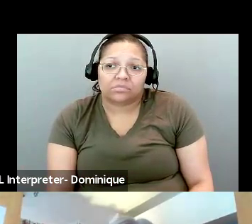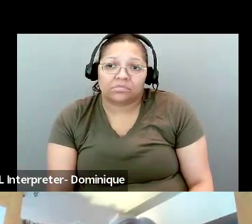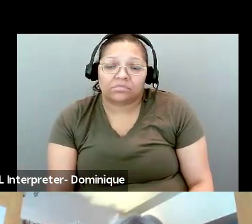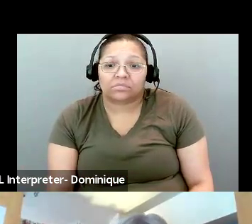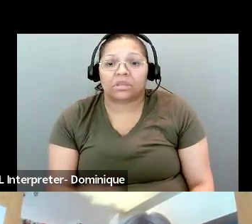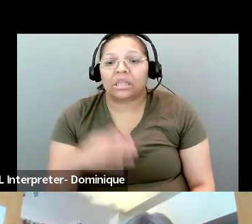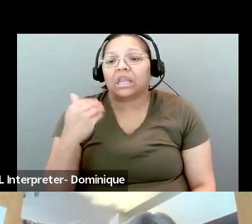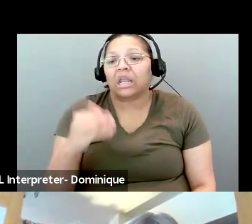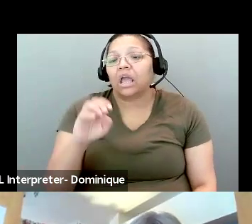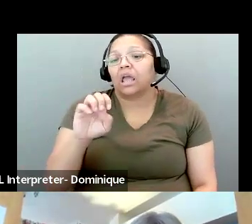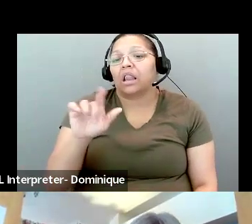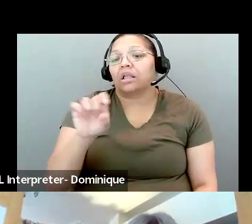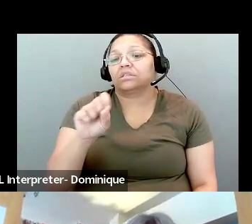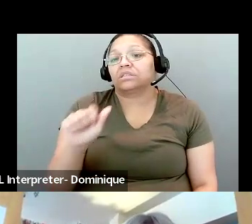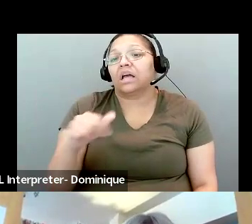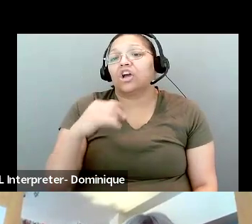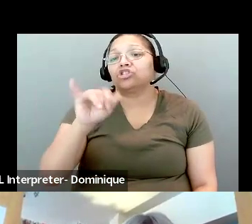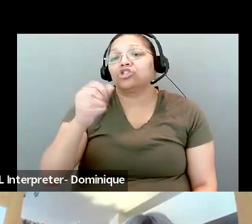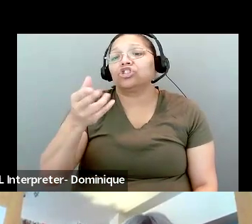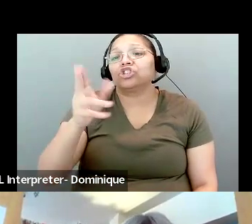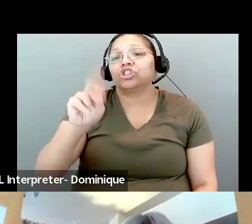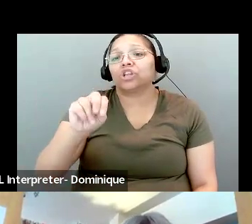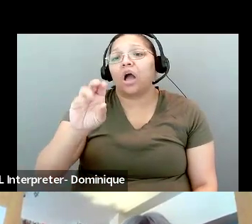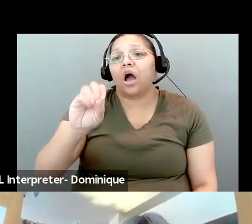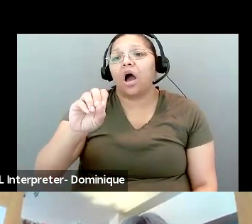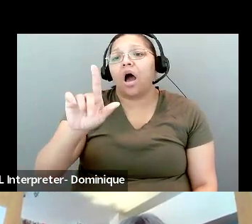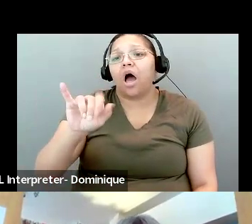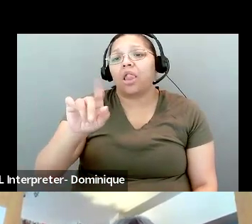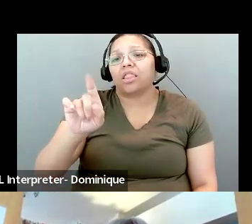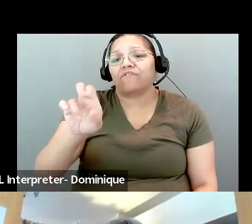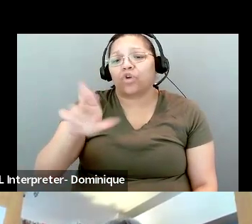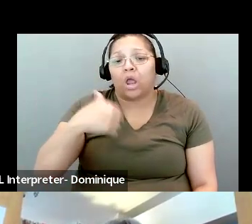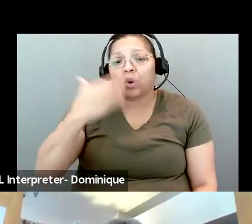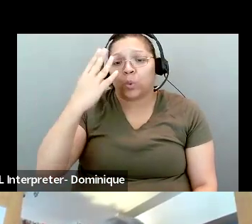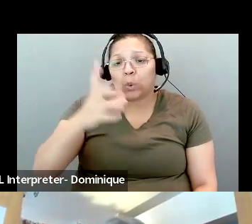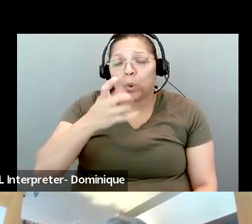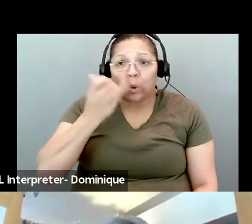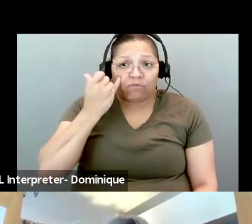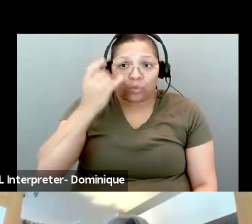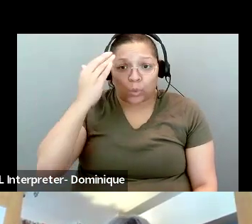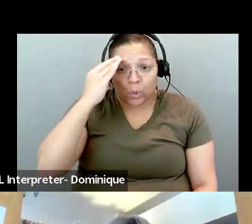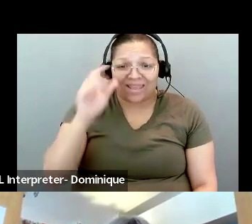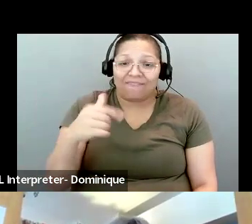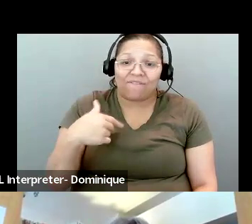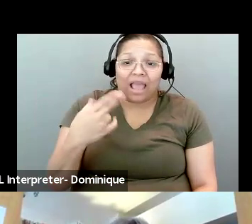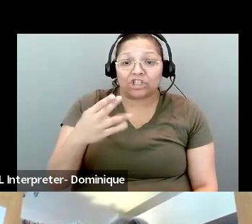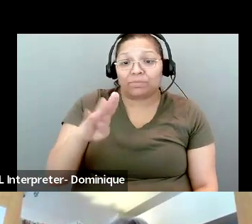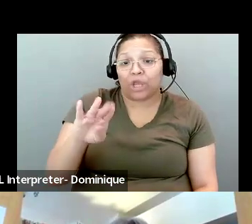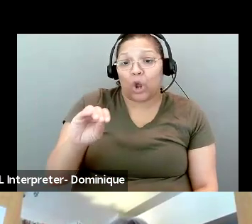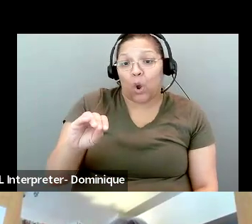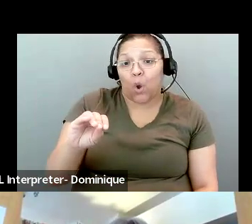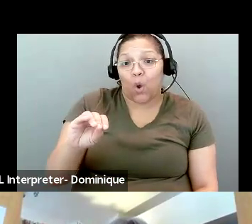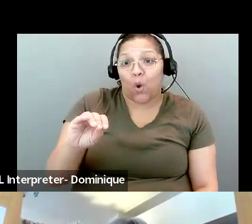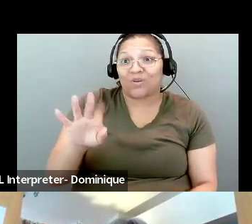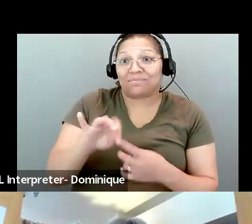And this is Alyssa. John Oliver, I don't know if you all are familiar with him, that he has the HBO special last